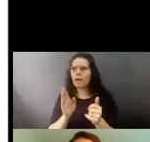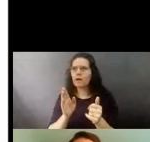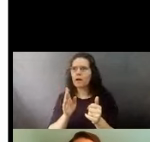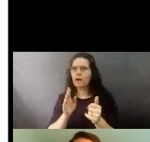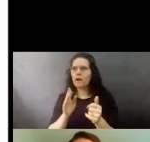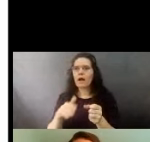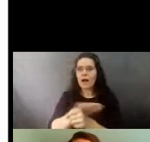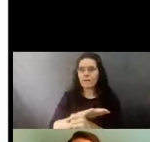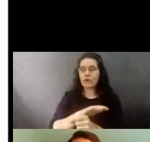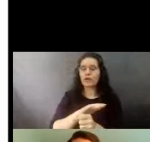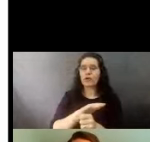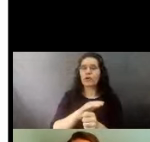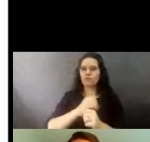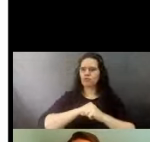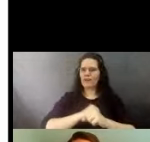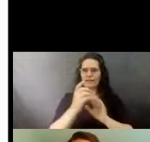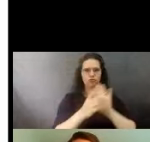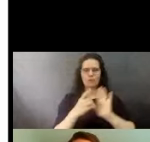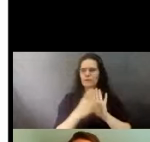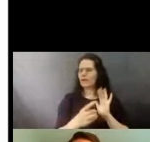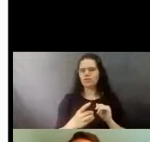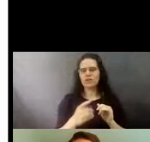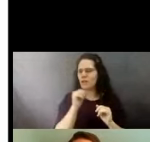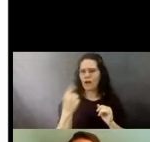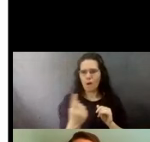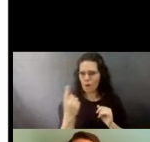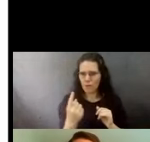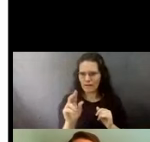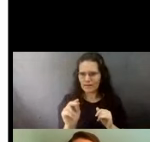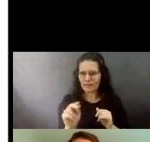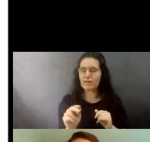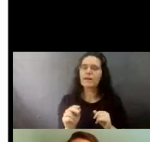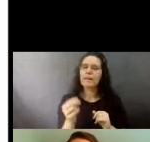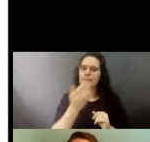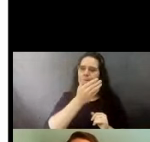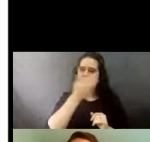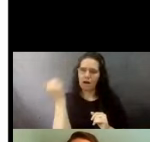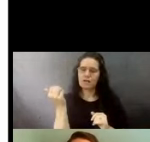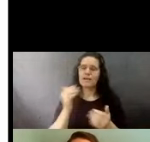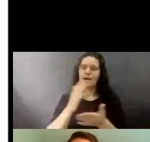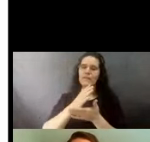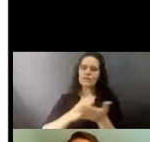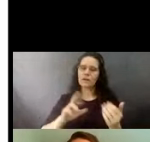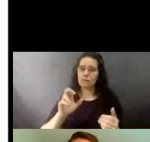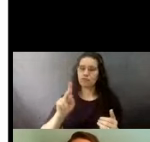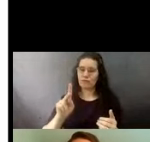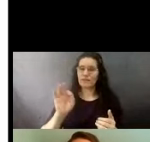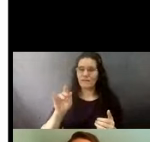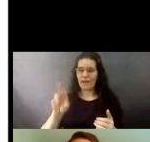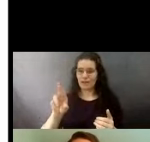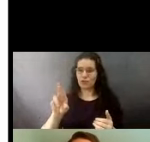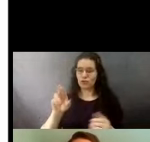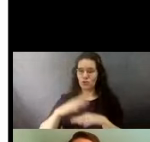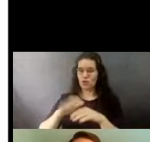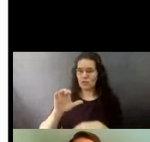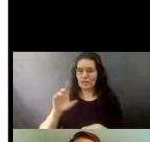these anti-discrimination protections. And the reason why is that there are some risk factors that the CDC outlines that